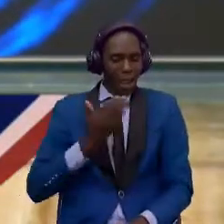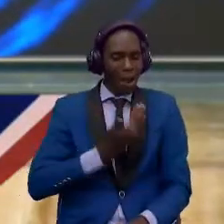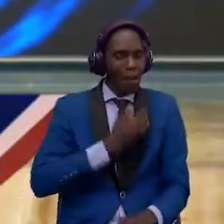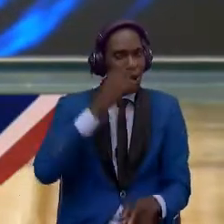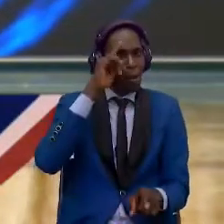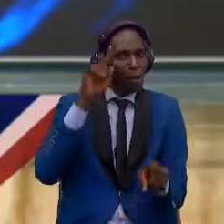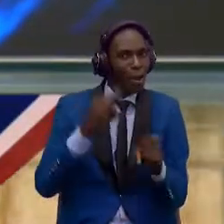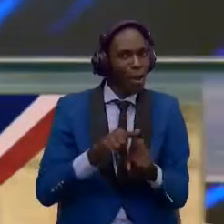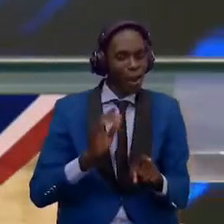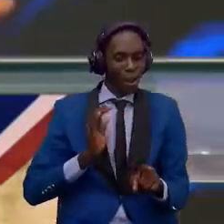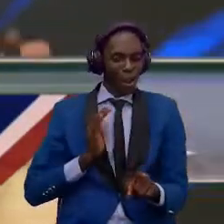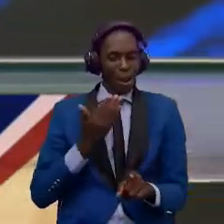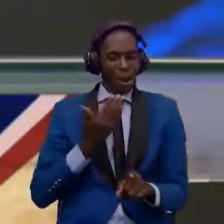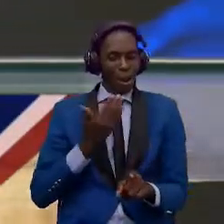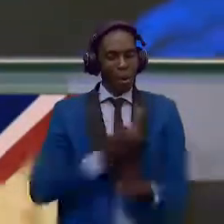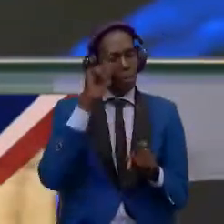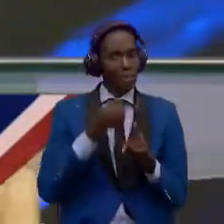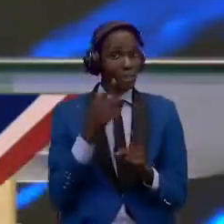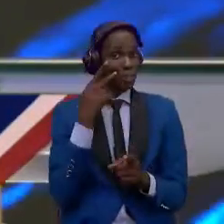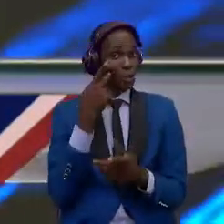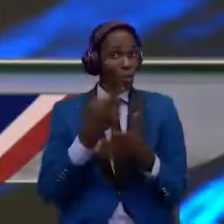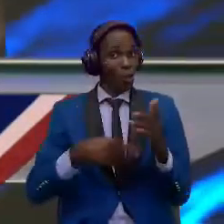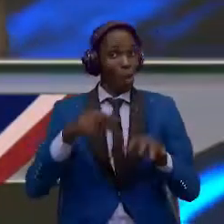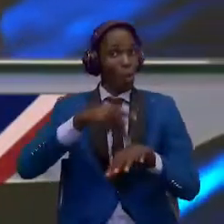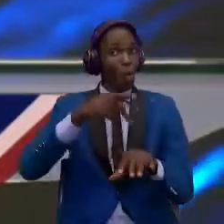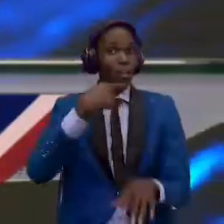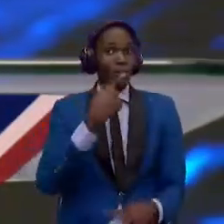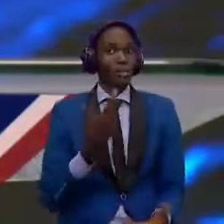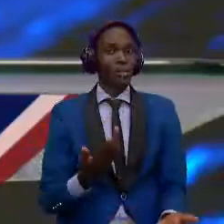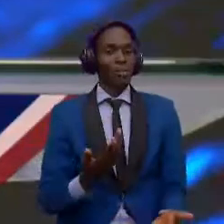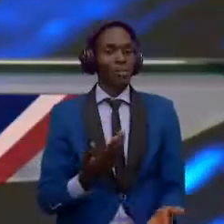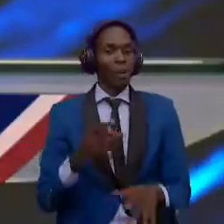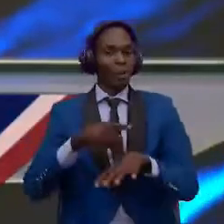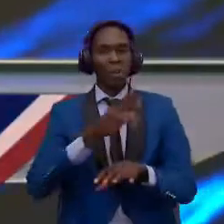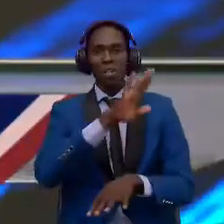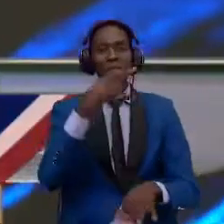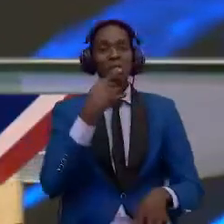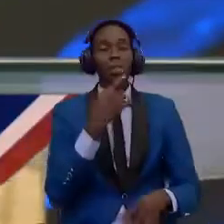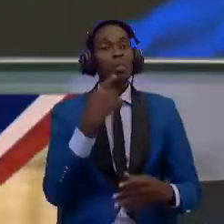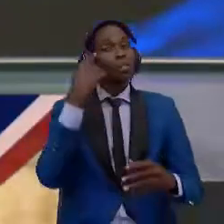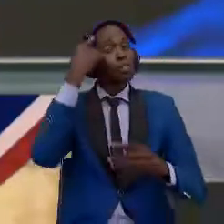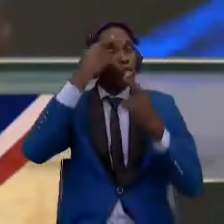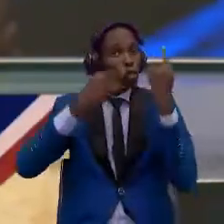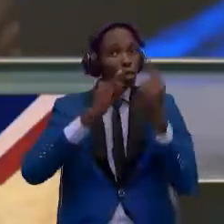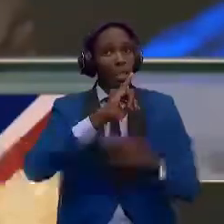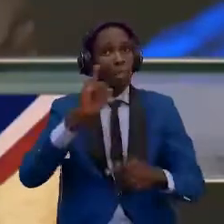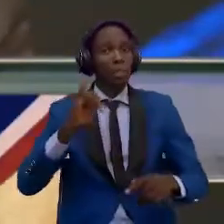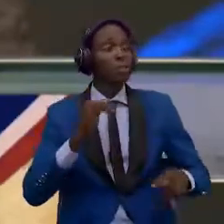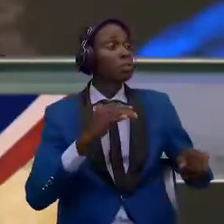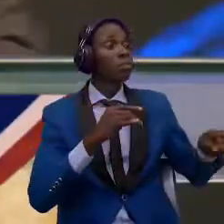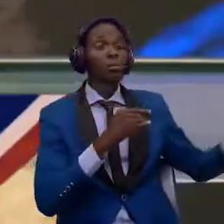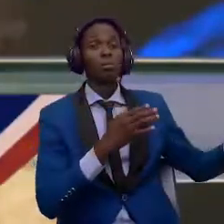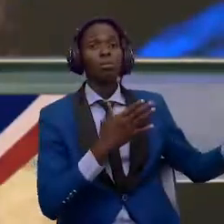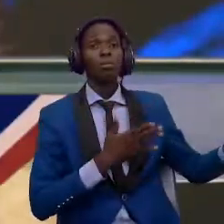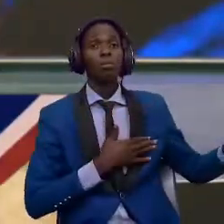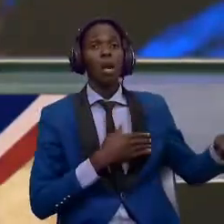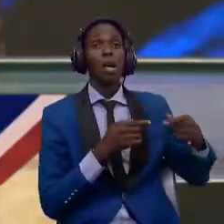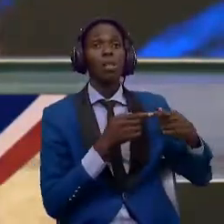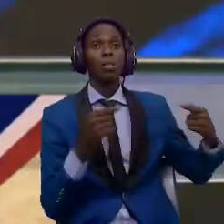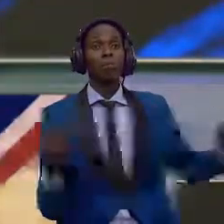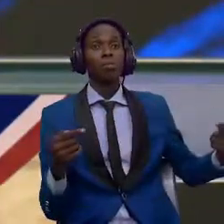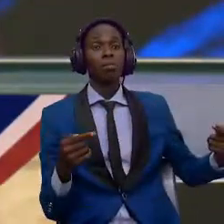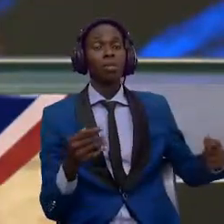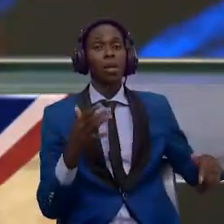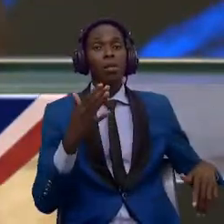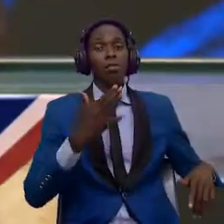our brother, look at the language of Paul the apostle. He didn't say my competitor. He didn't say my, you know, brother who is going to take